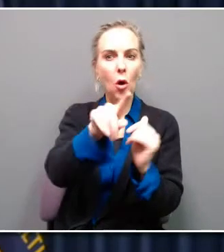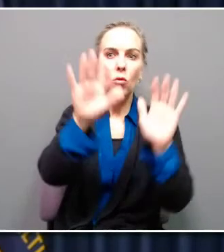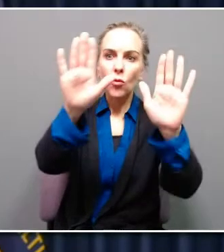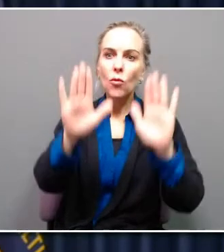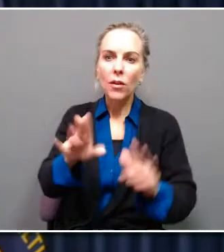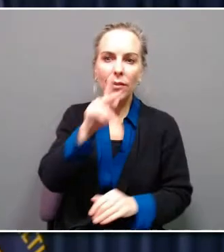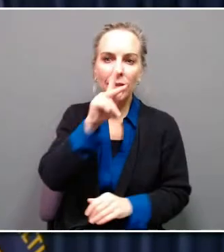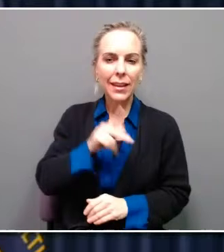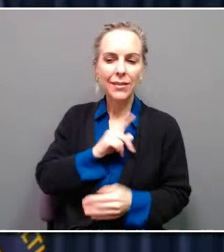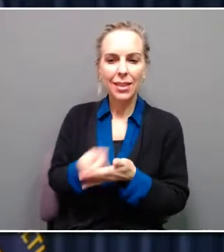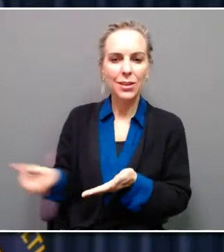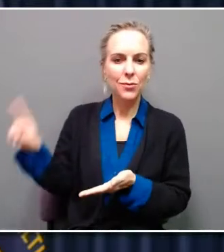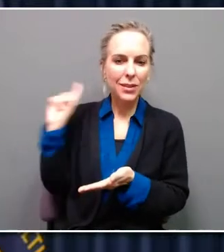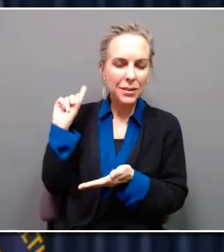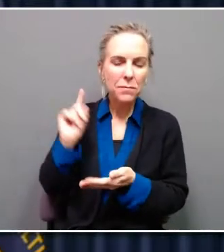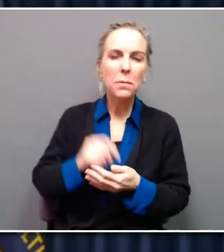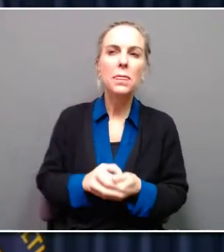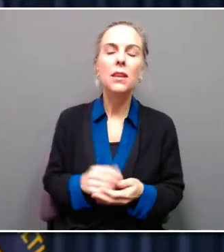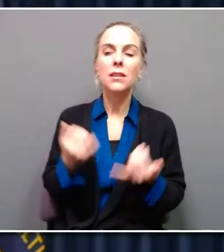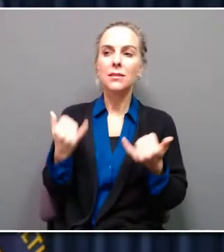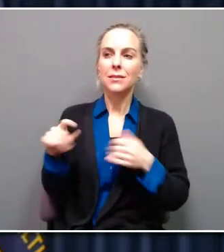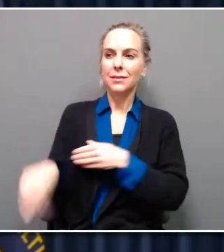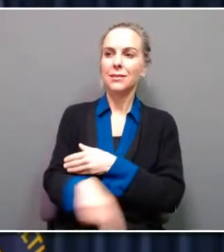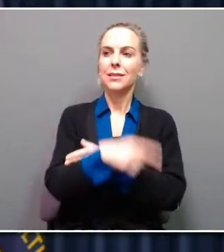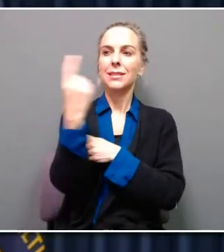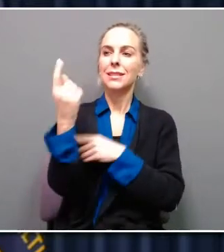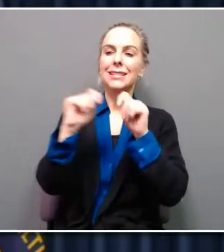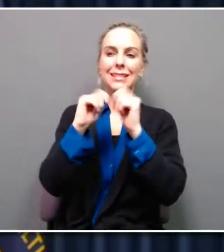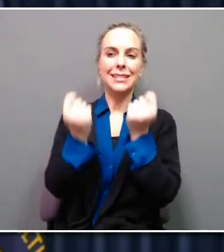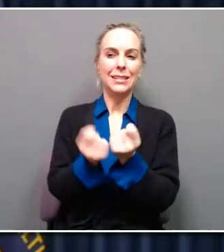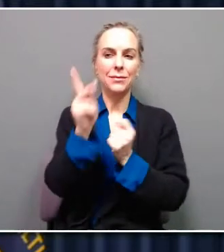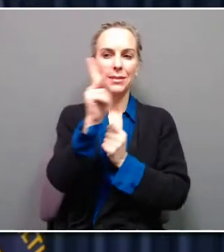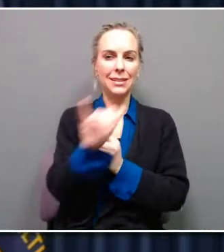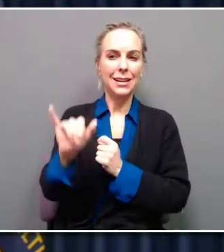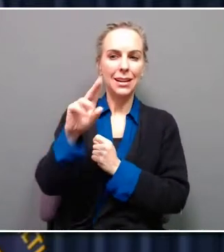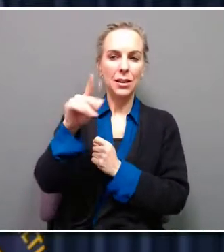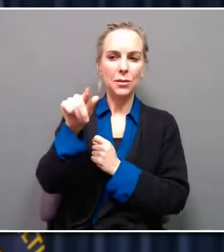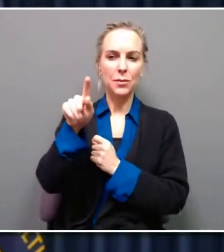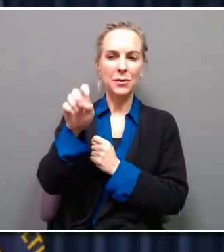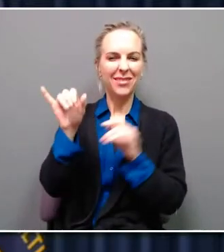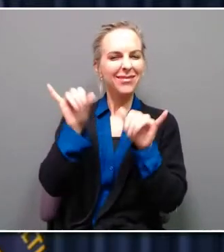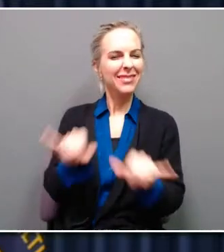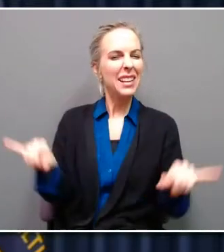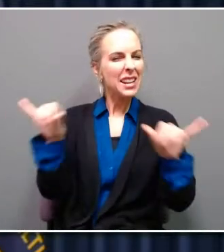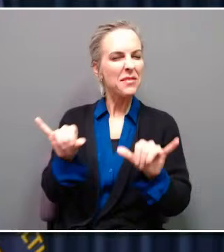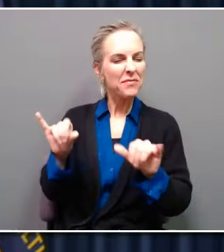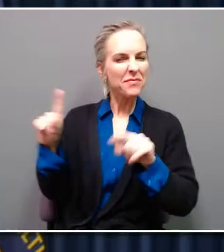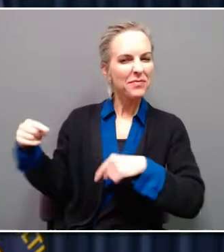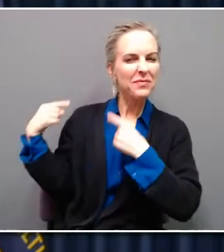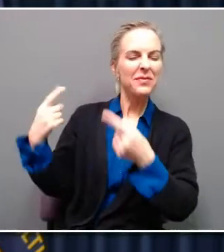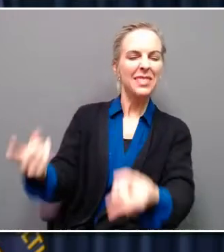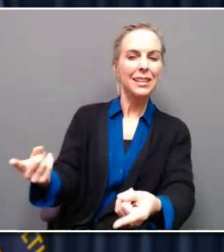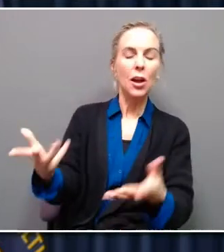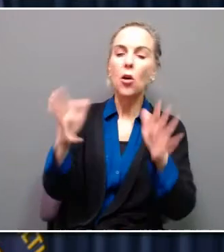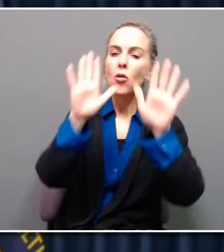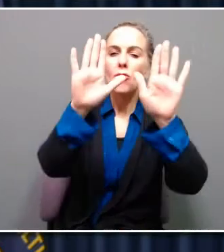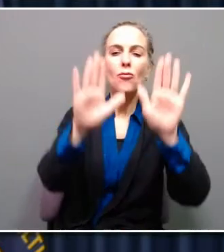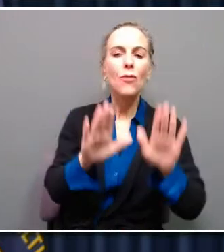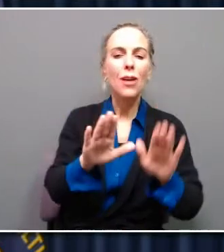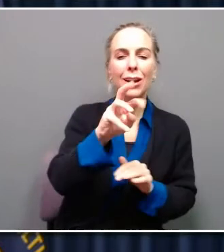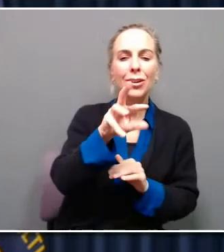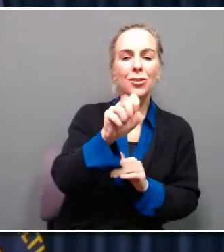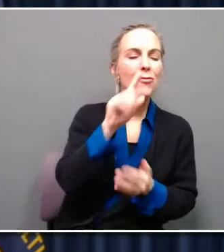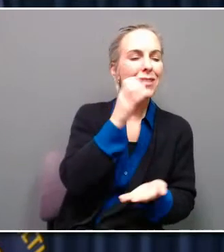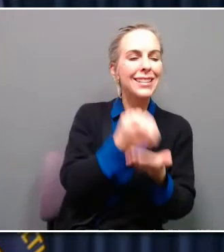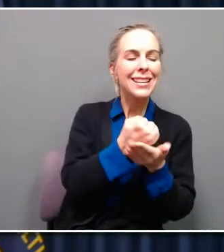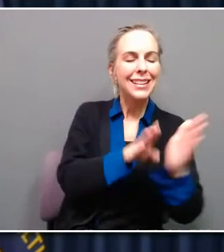week. We're kicking off today's Team Kentucky Update the way we often do, with great news on the economic development front. Since